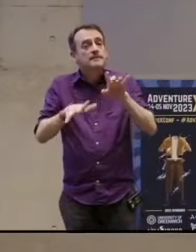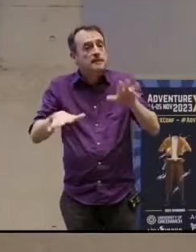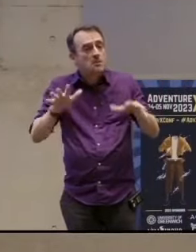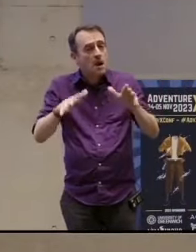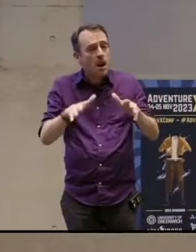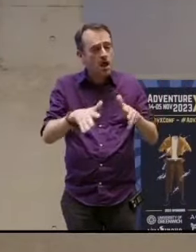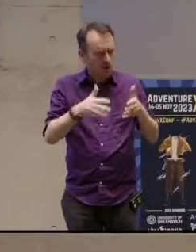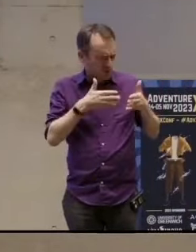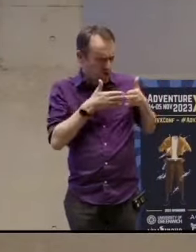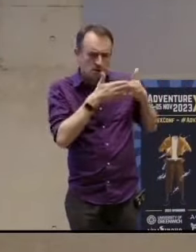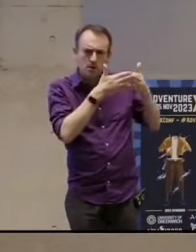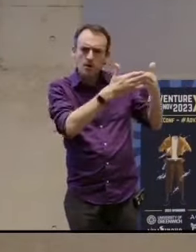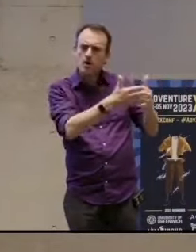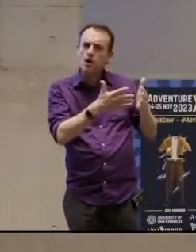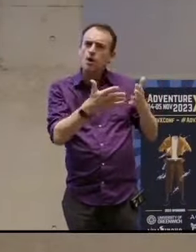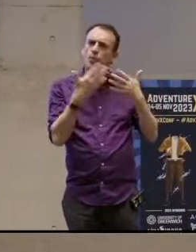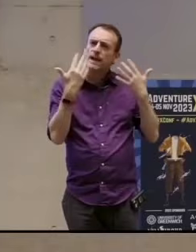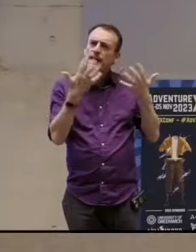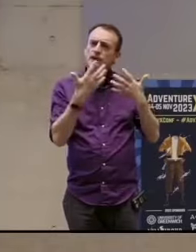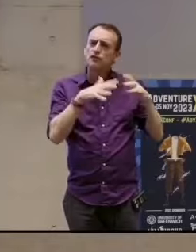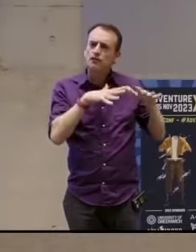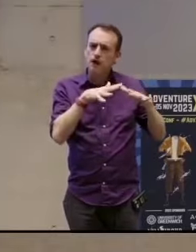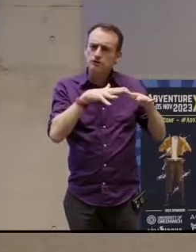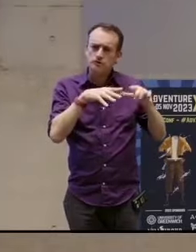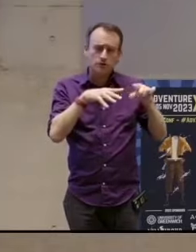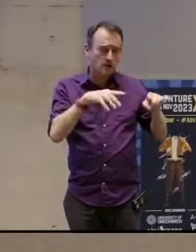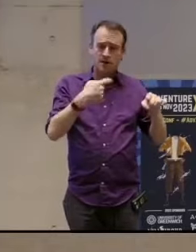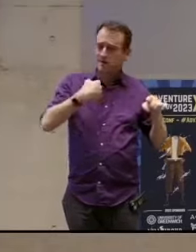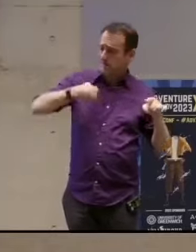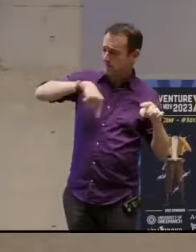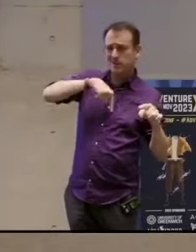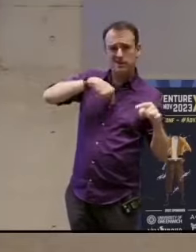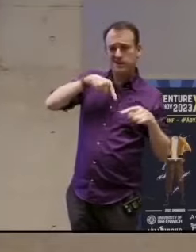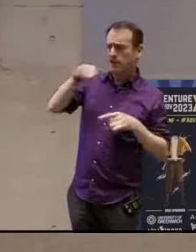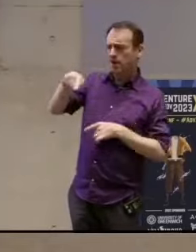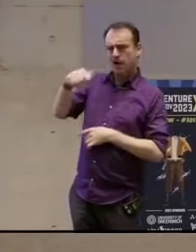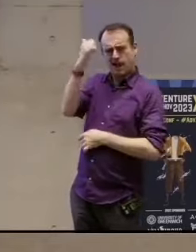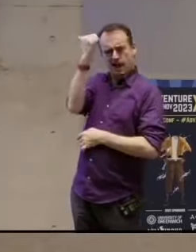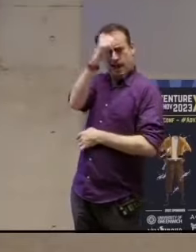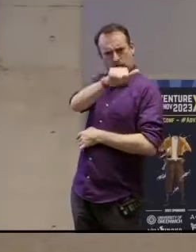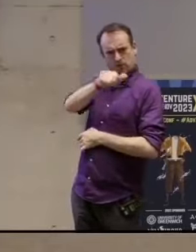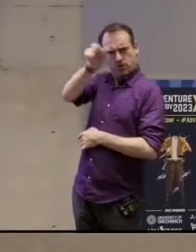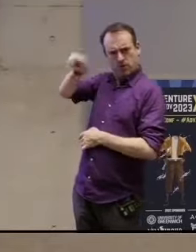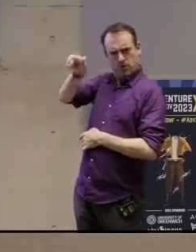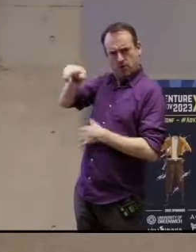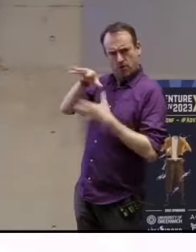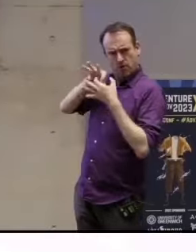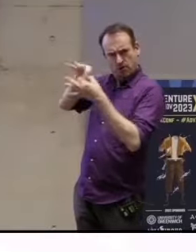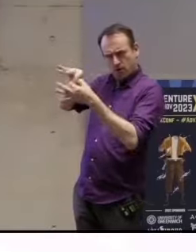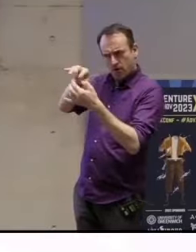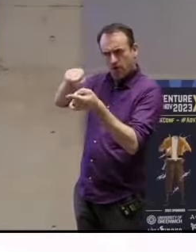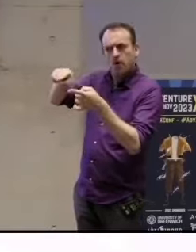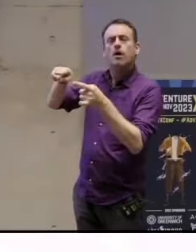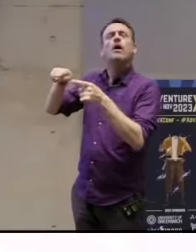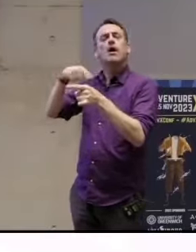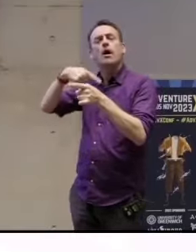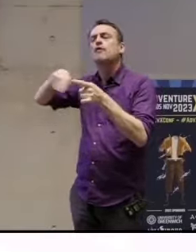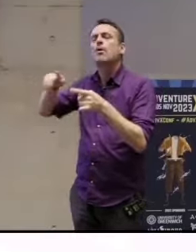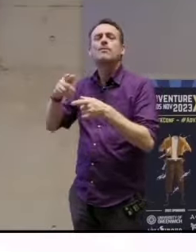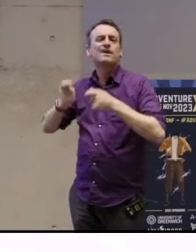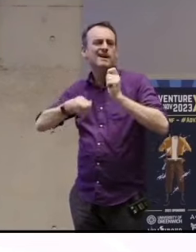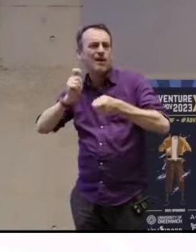the opportunity to consult experts, and our experts were the Caribbean community. So this